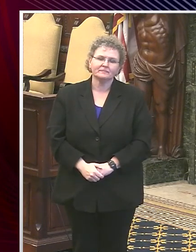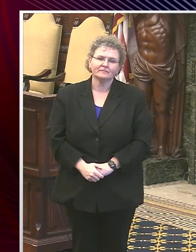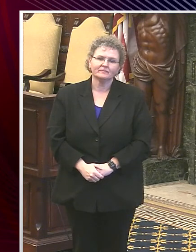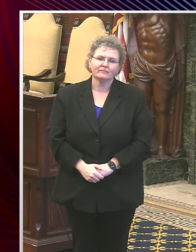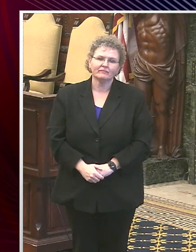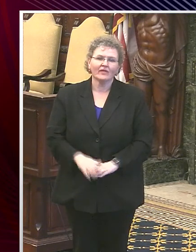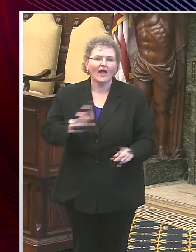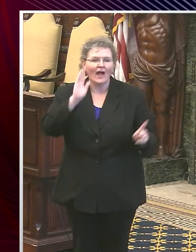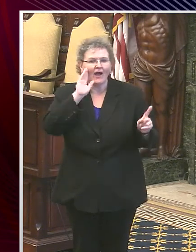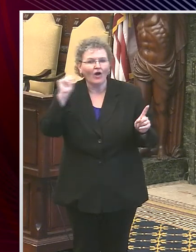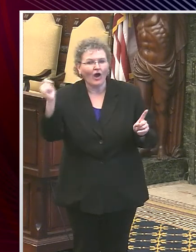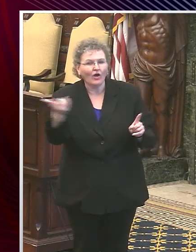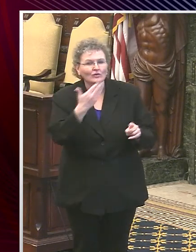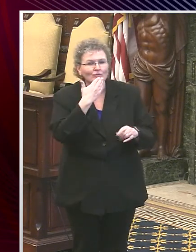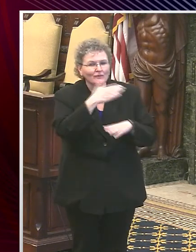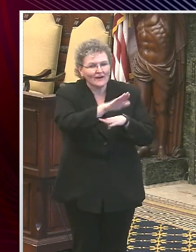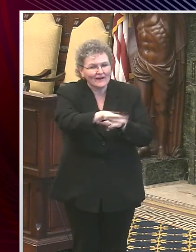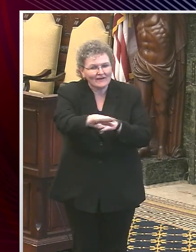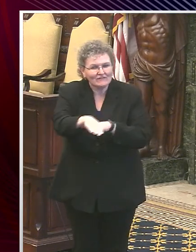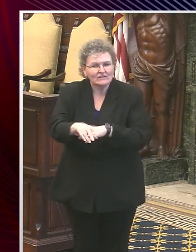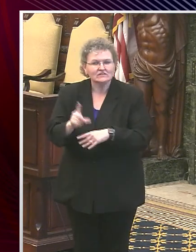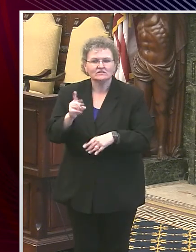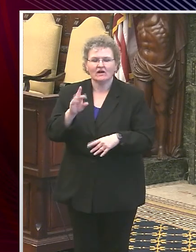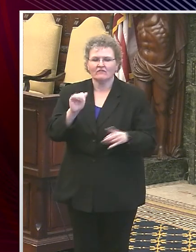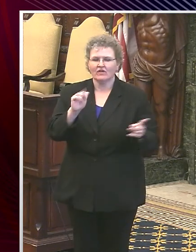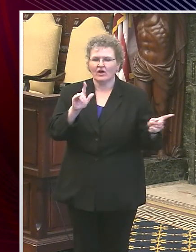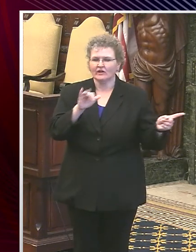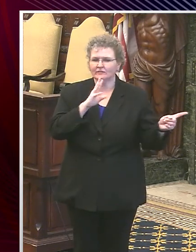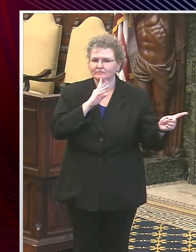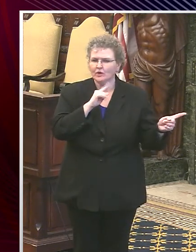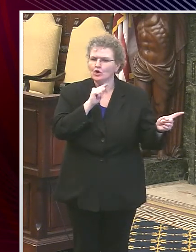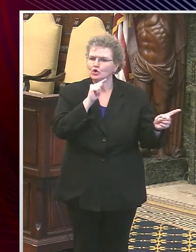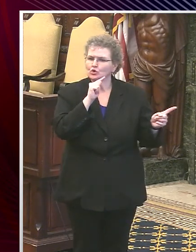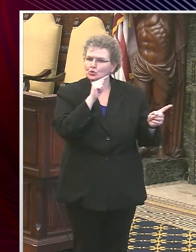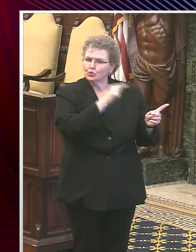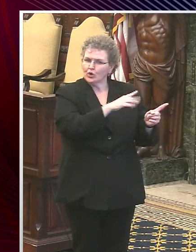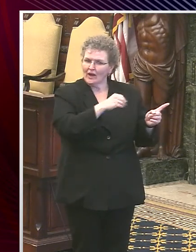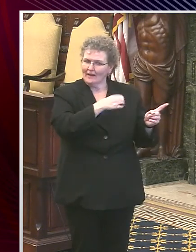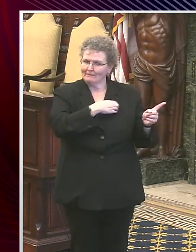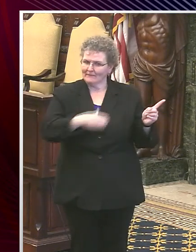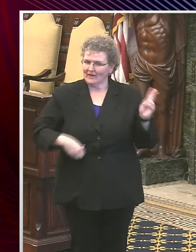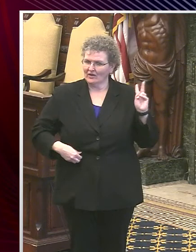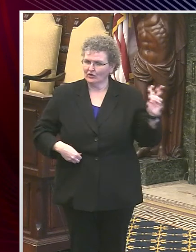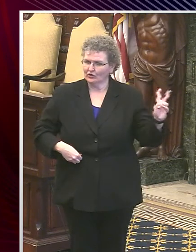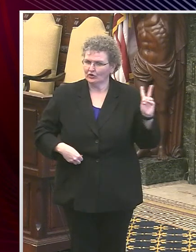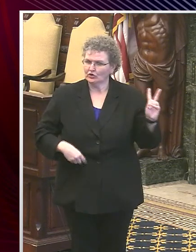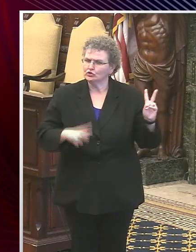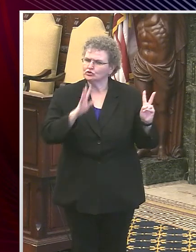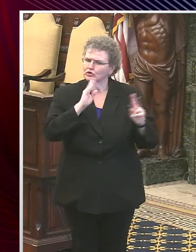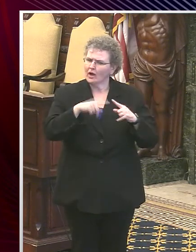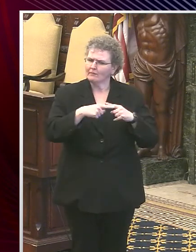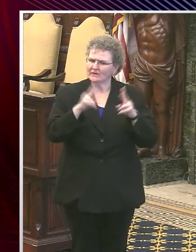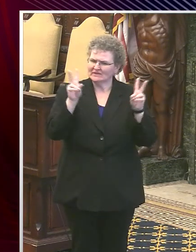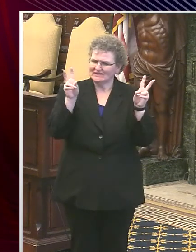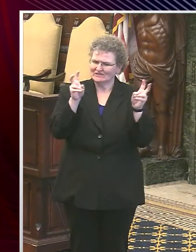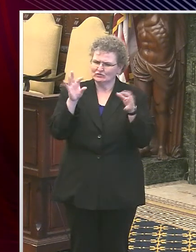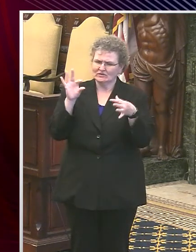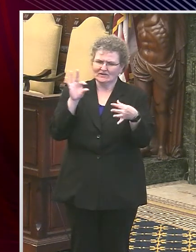Hi, all. Good afternoon. Dr. Farley, you and Mayor Kenny have both talked about the issue with people